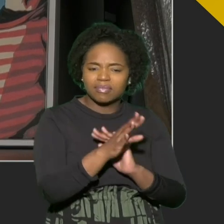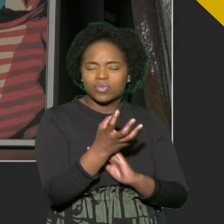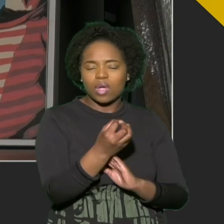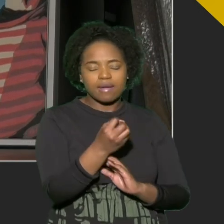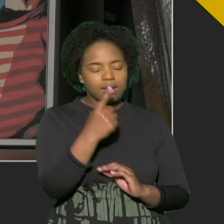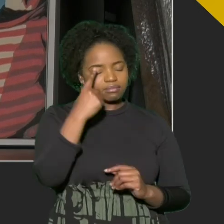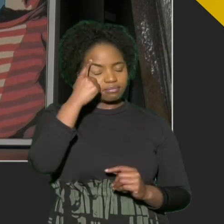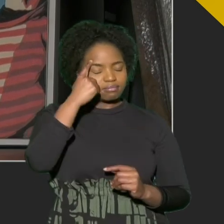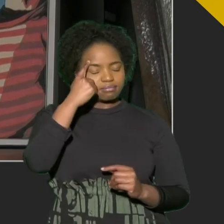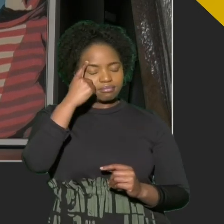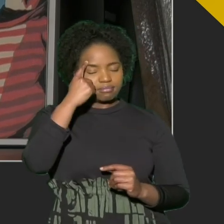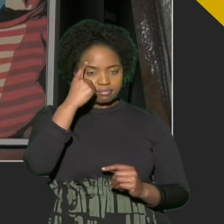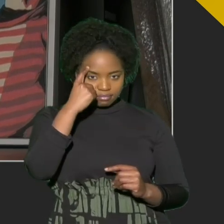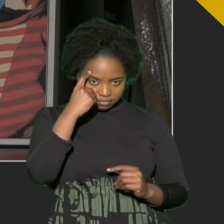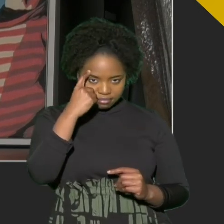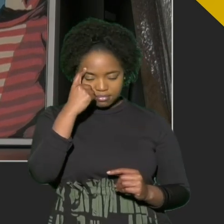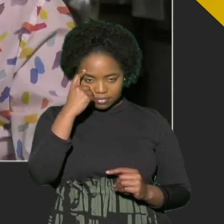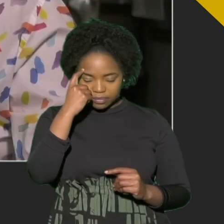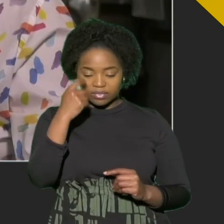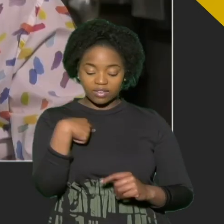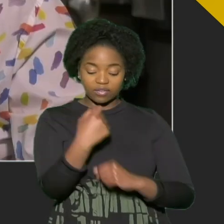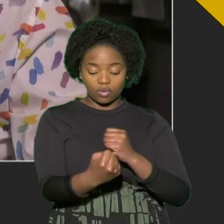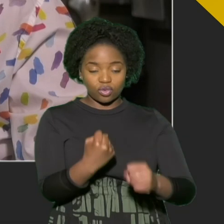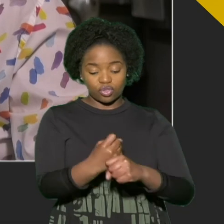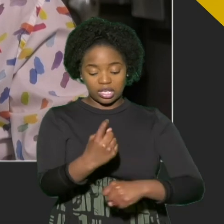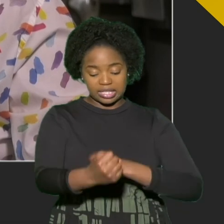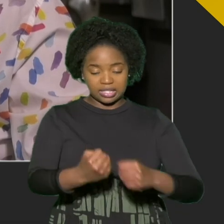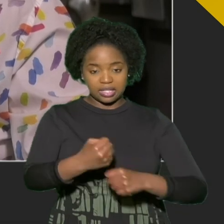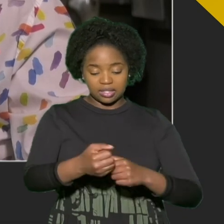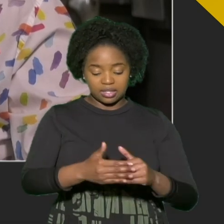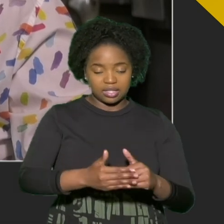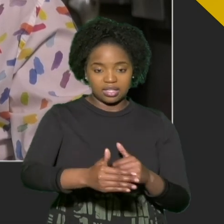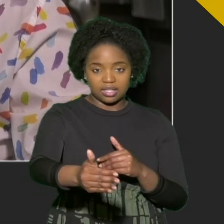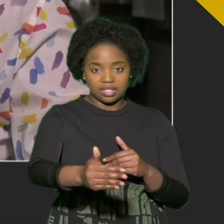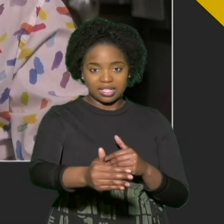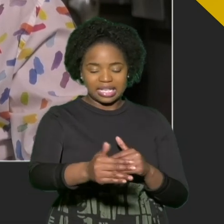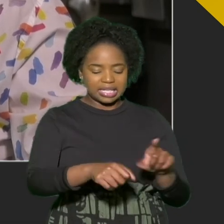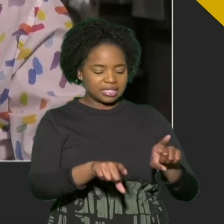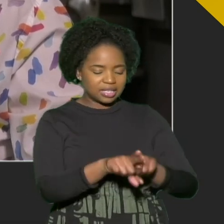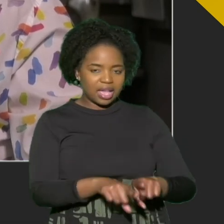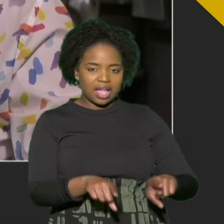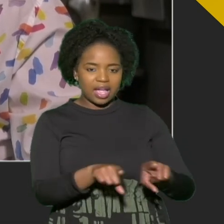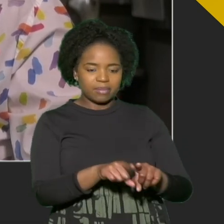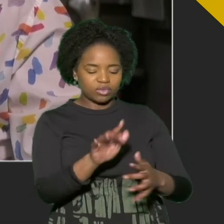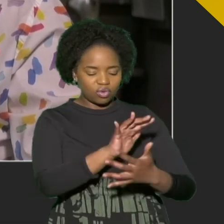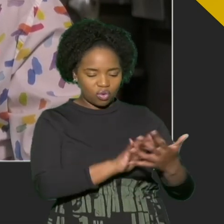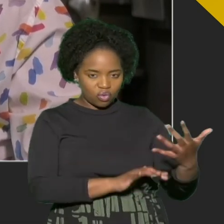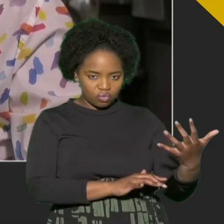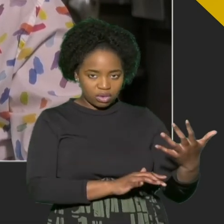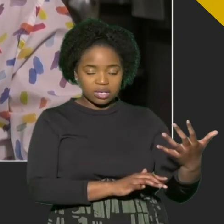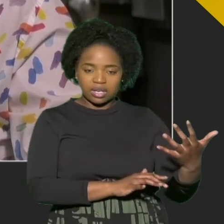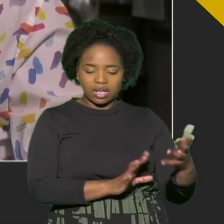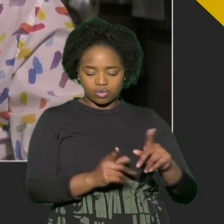realized that long-term repetition of telling the same story instead of changing it to